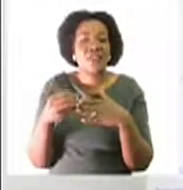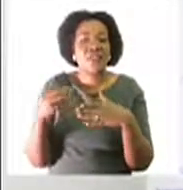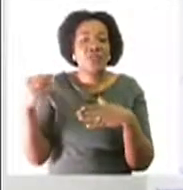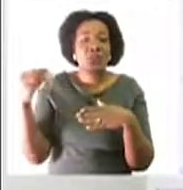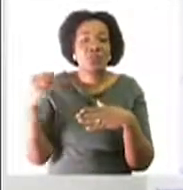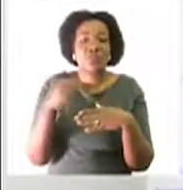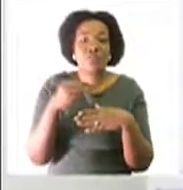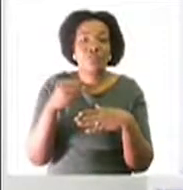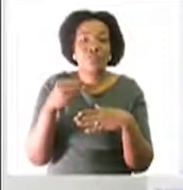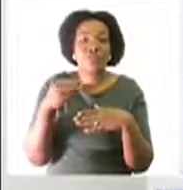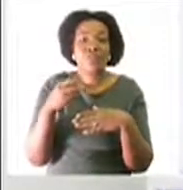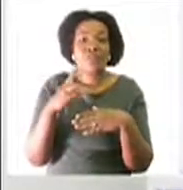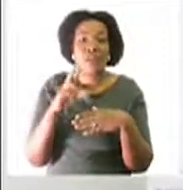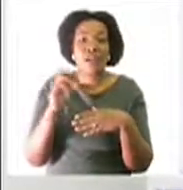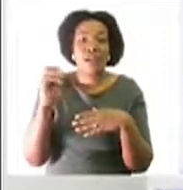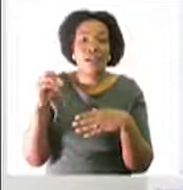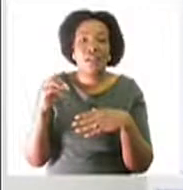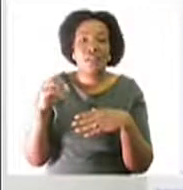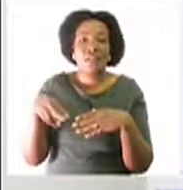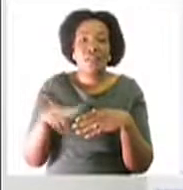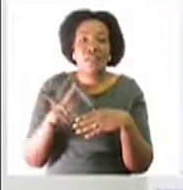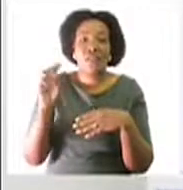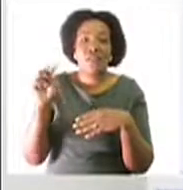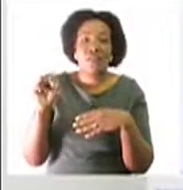Ground, gr,